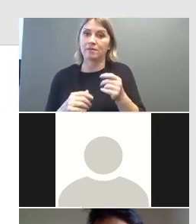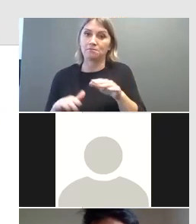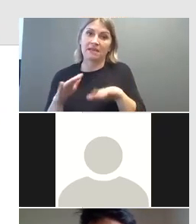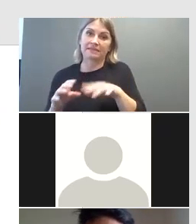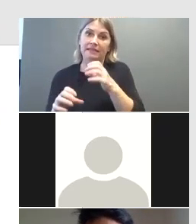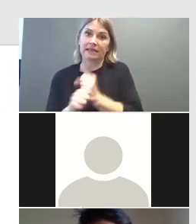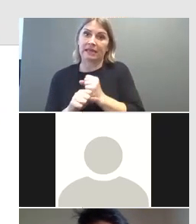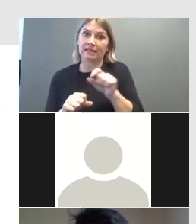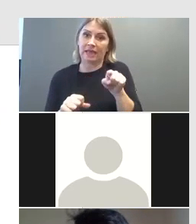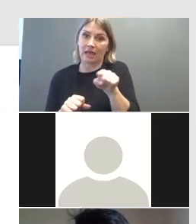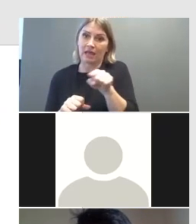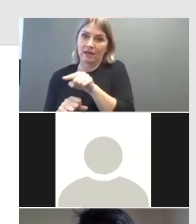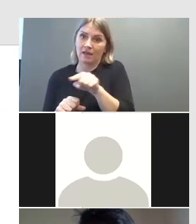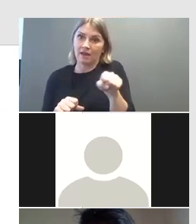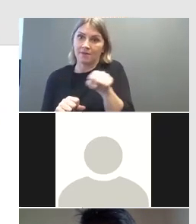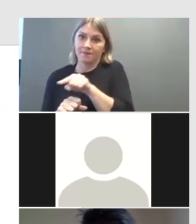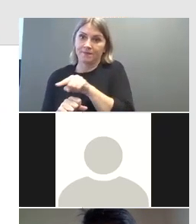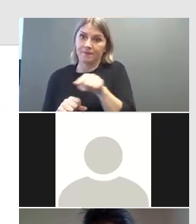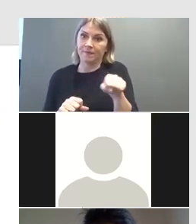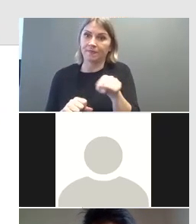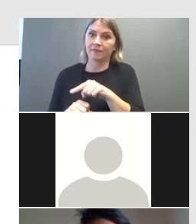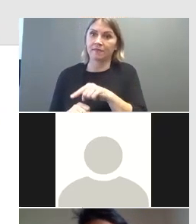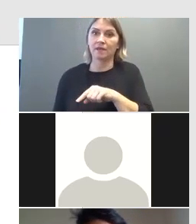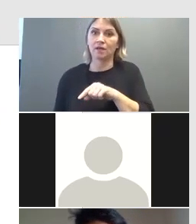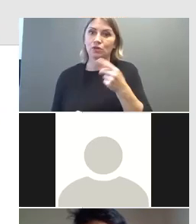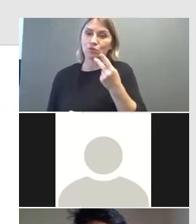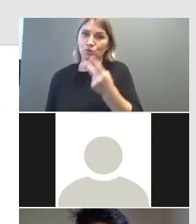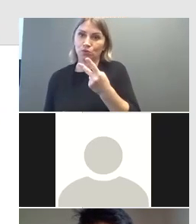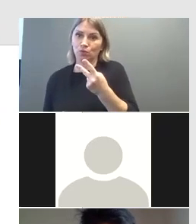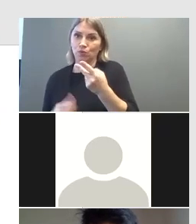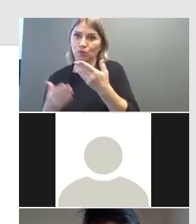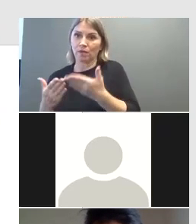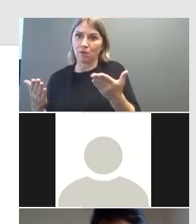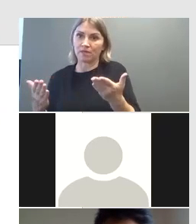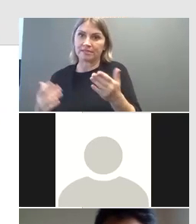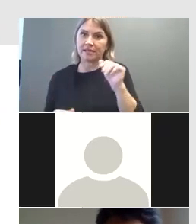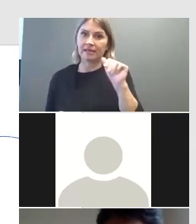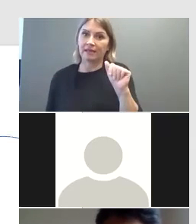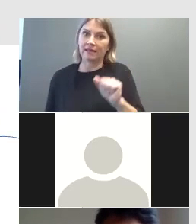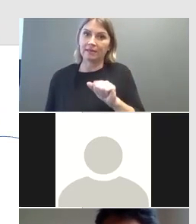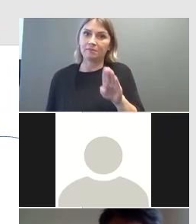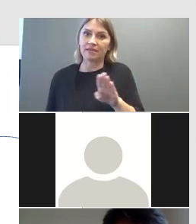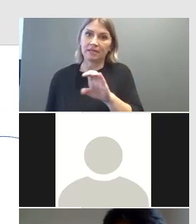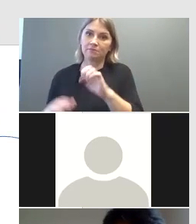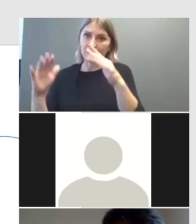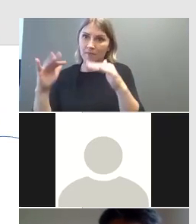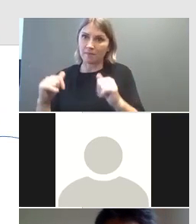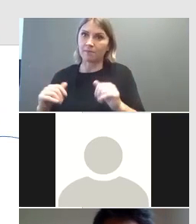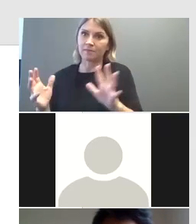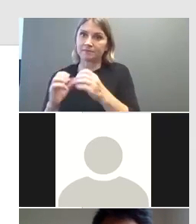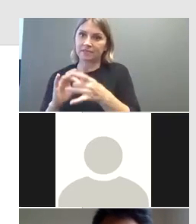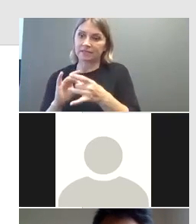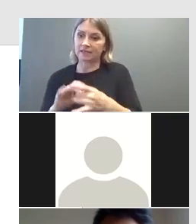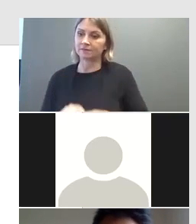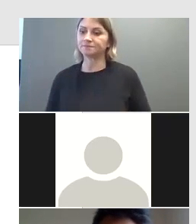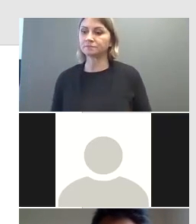connected component. So this would result in two components, A and BEFCD. Okay.